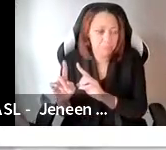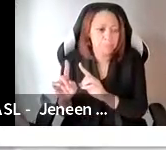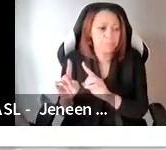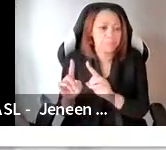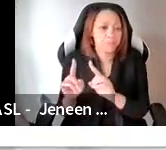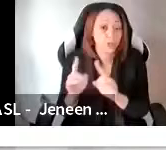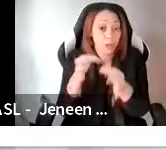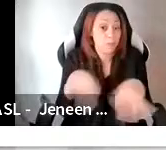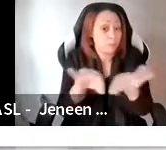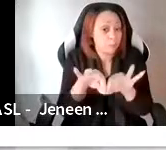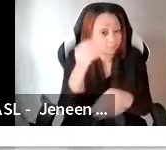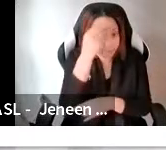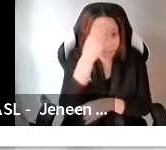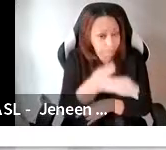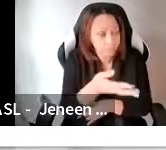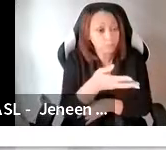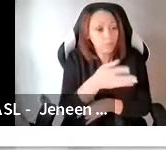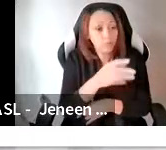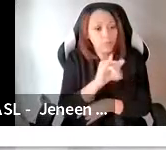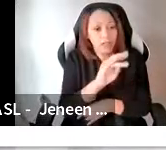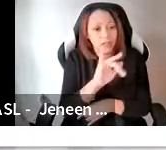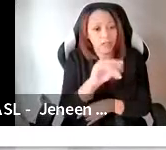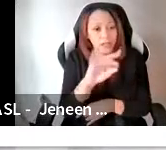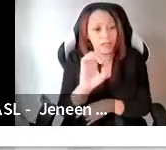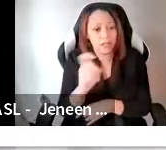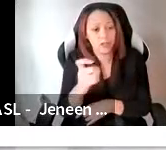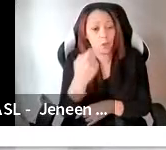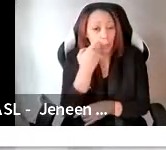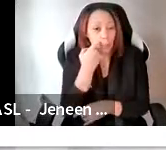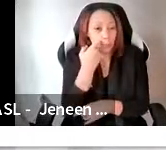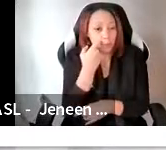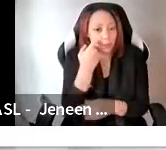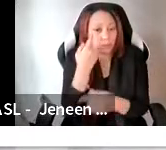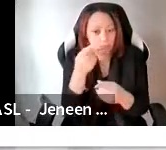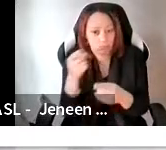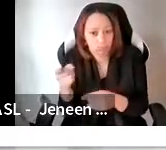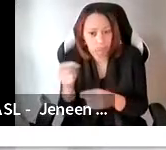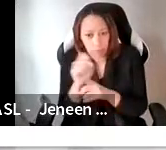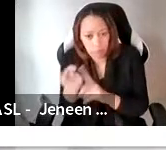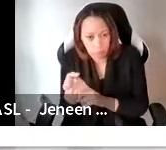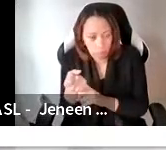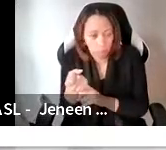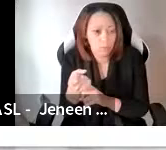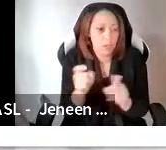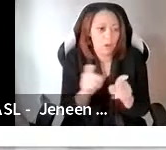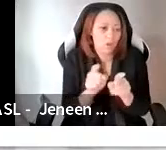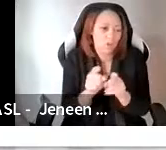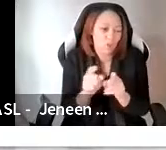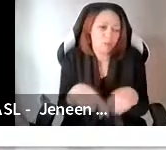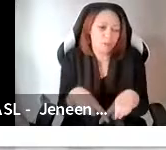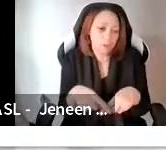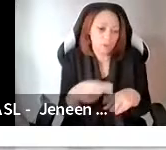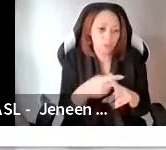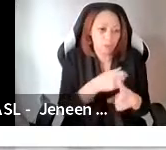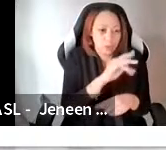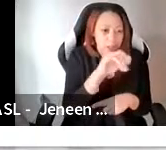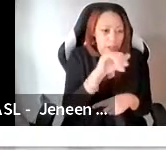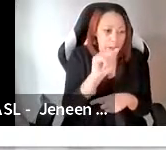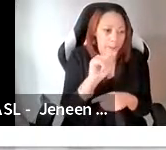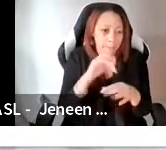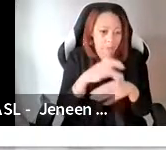note that the index is based on recent conditions and trends based on data availability.